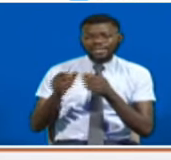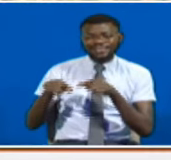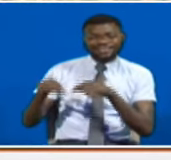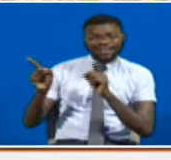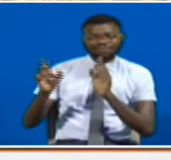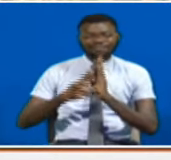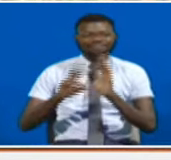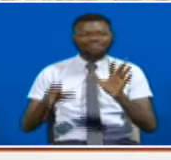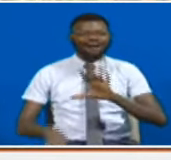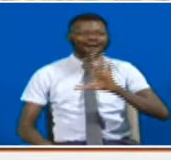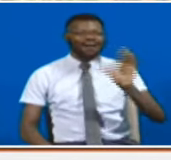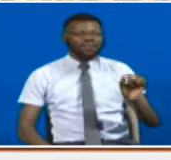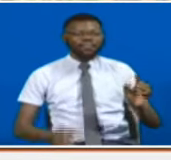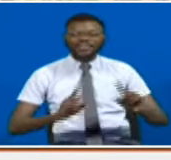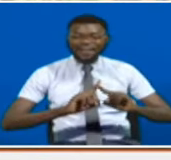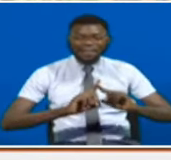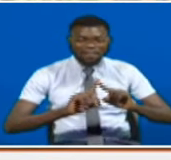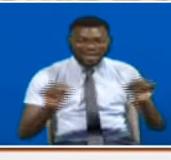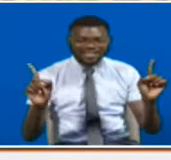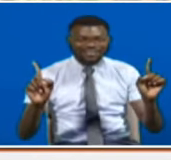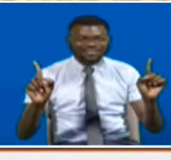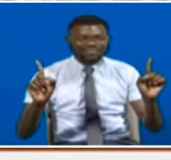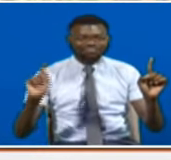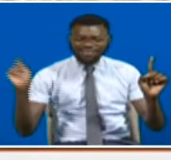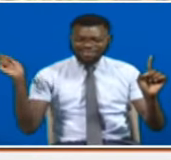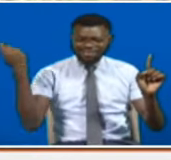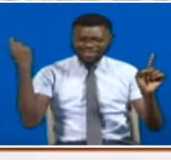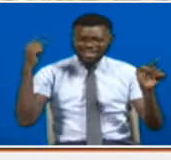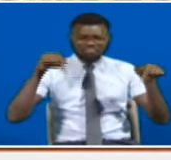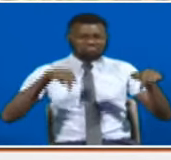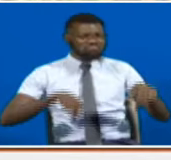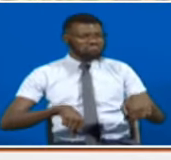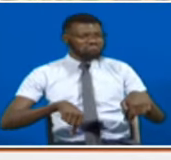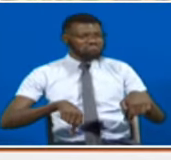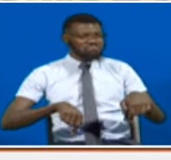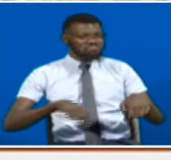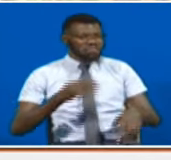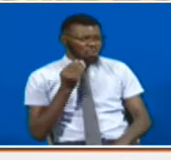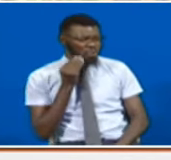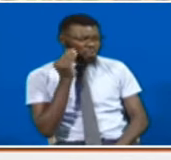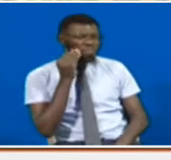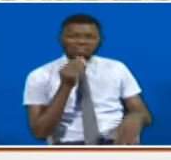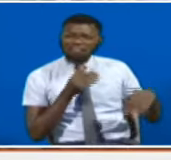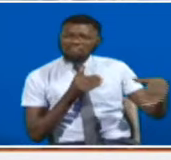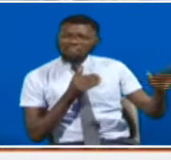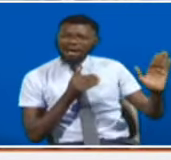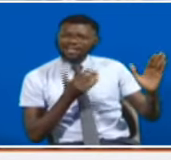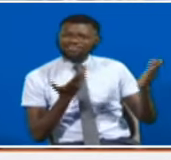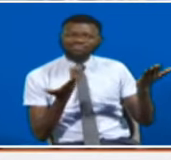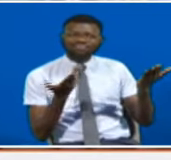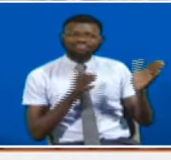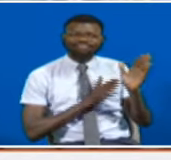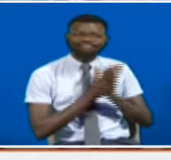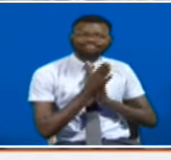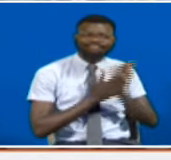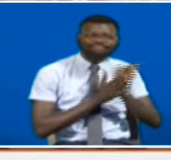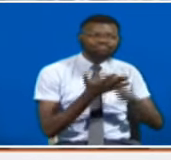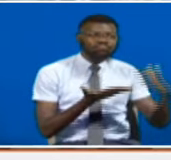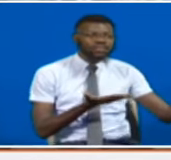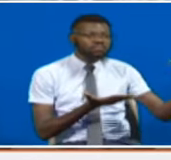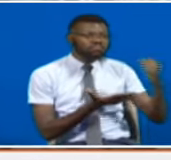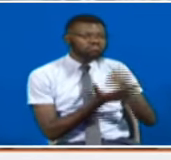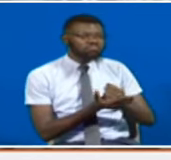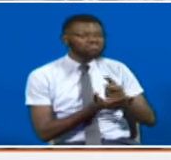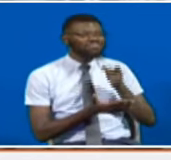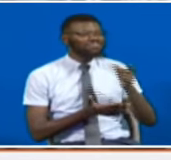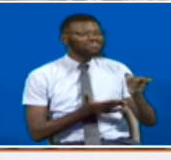Africa. Unfortunately, back home, the country seems not interested in tapping into his wide knowledge